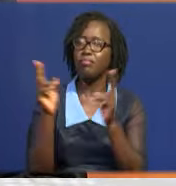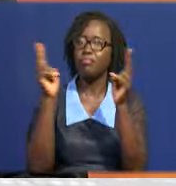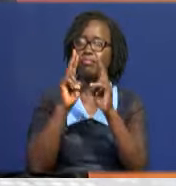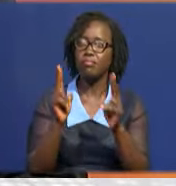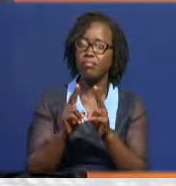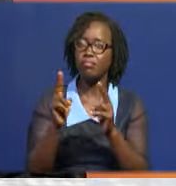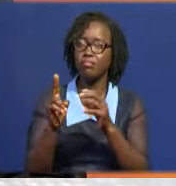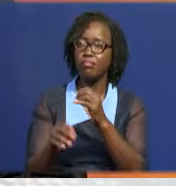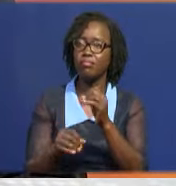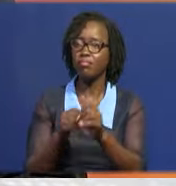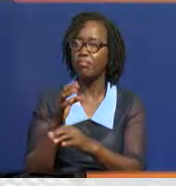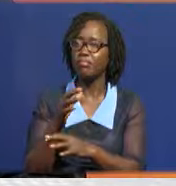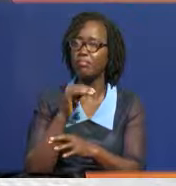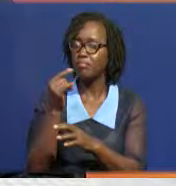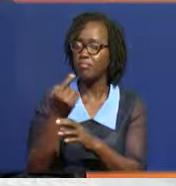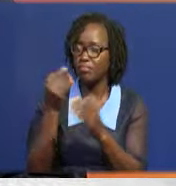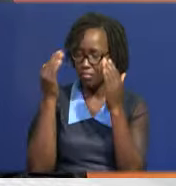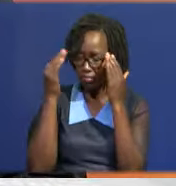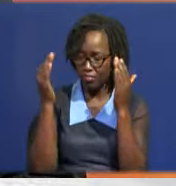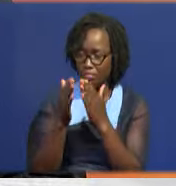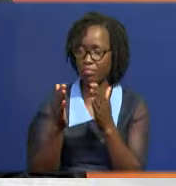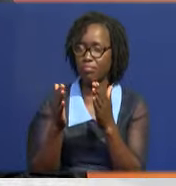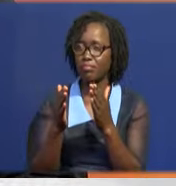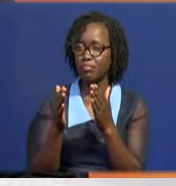producers. Not only are we focusing on